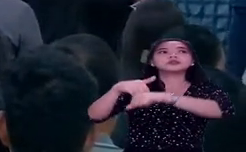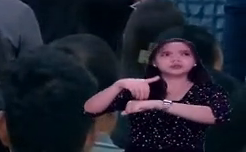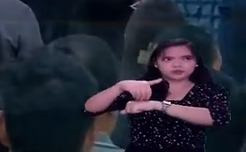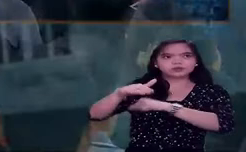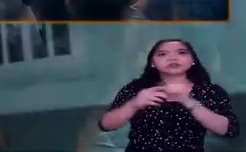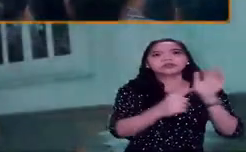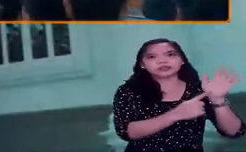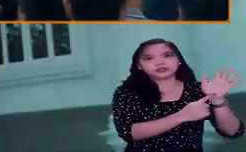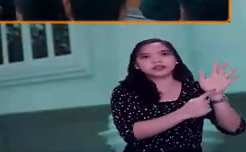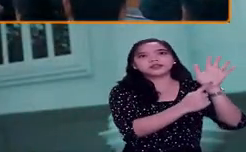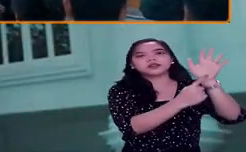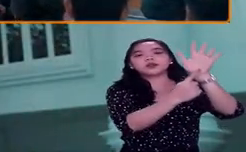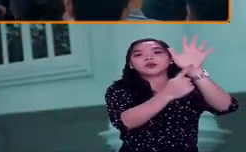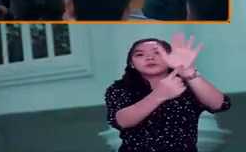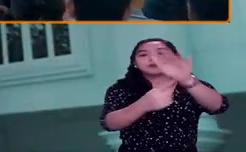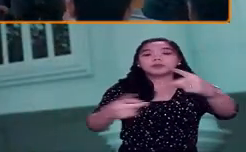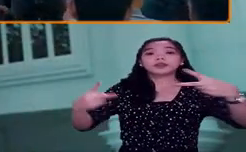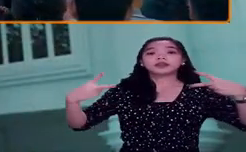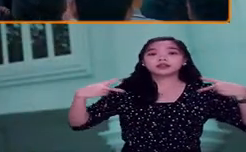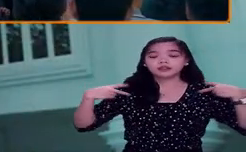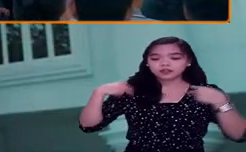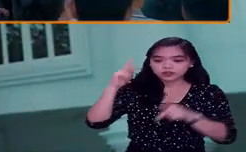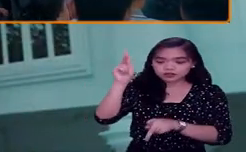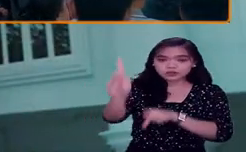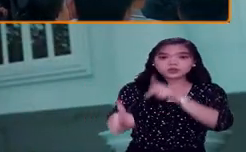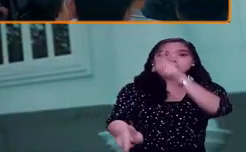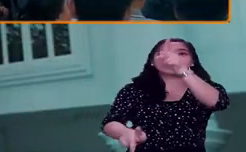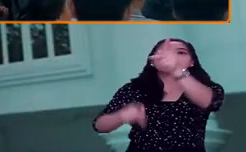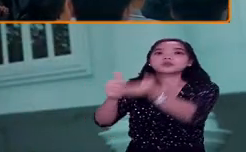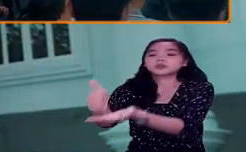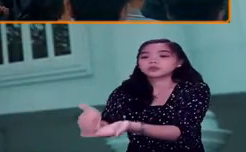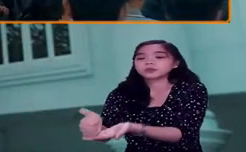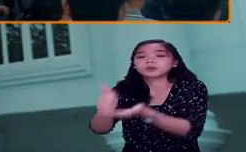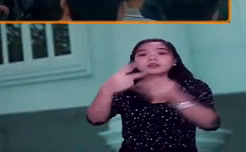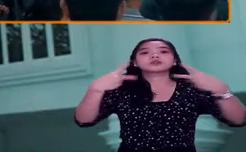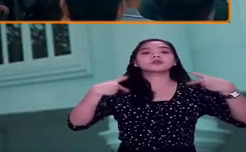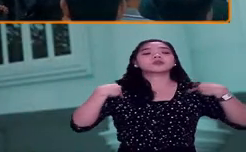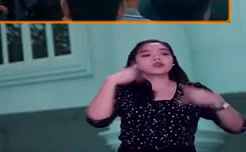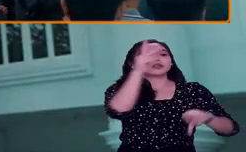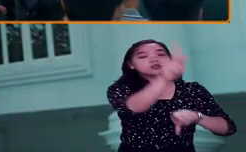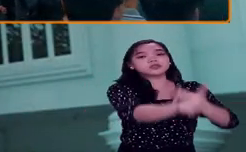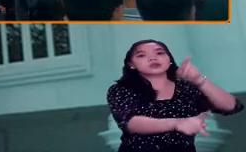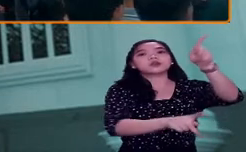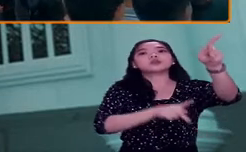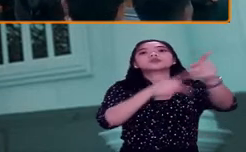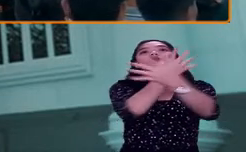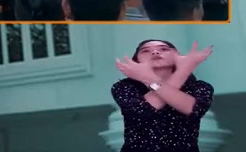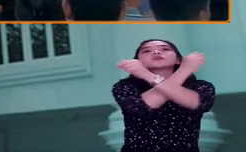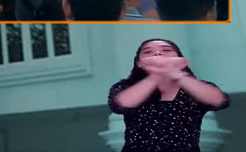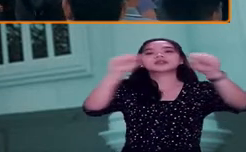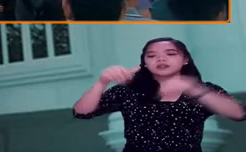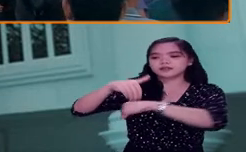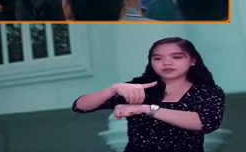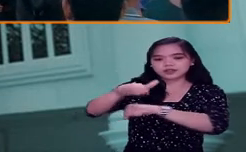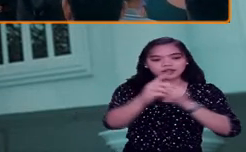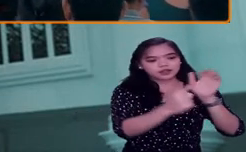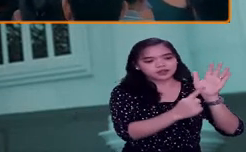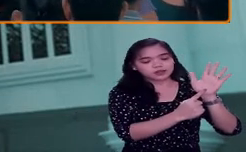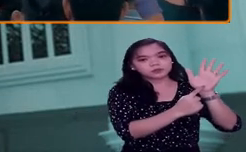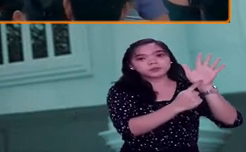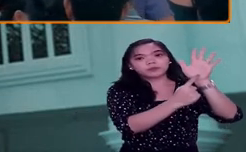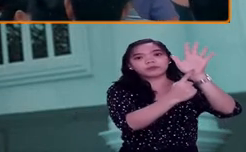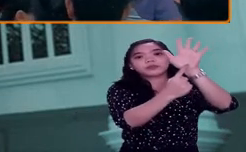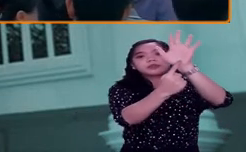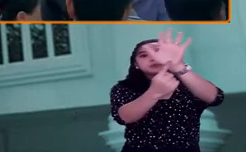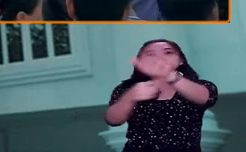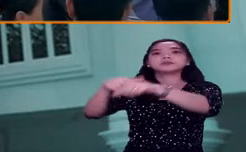light. Send the light. There are souls to rescue. There are souls to save.